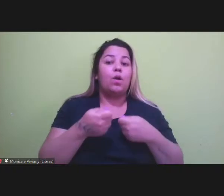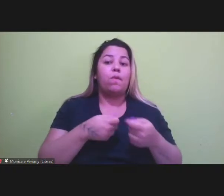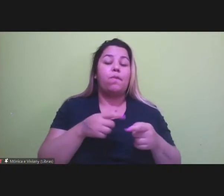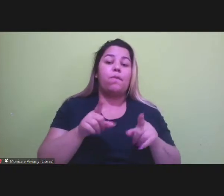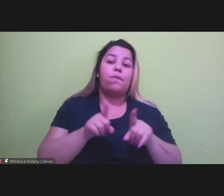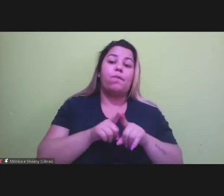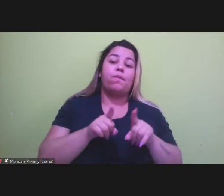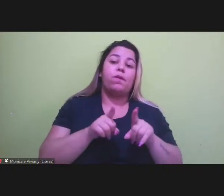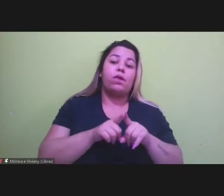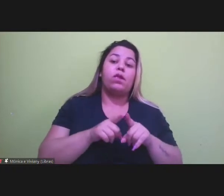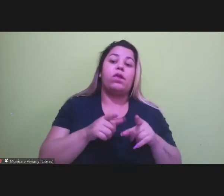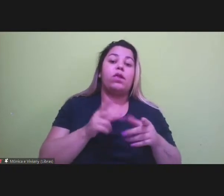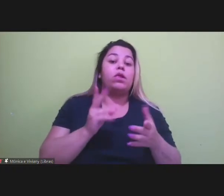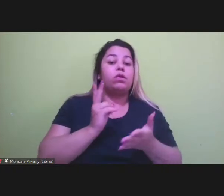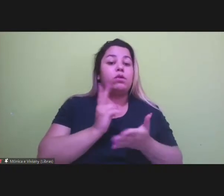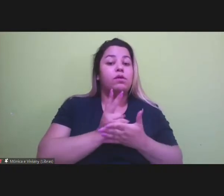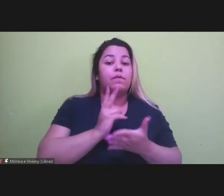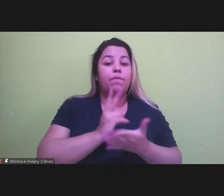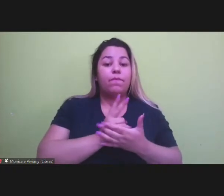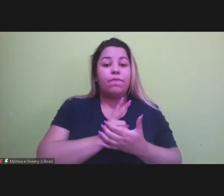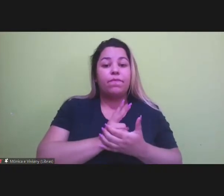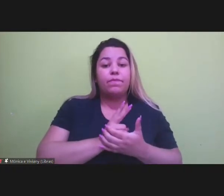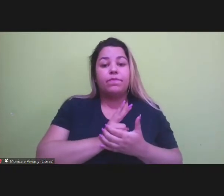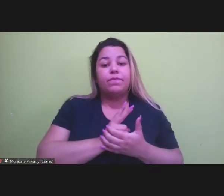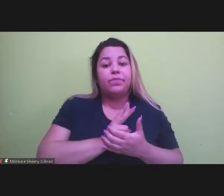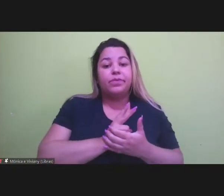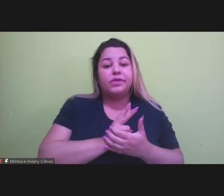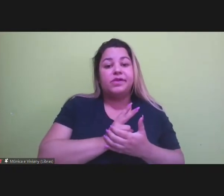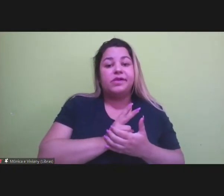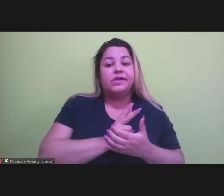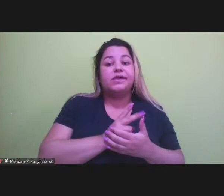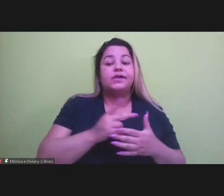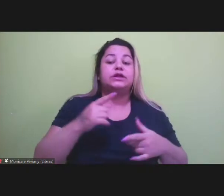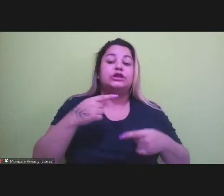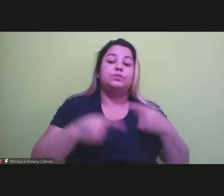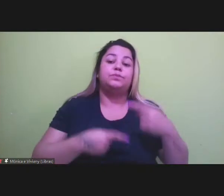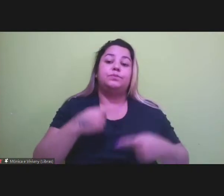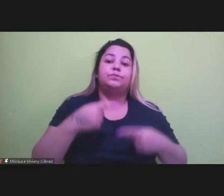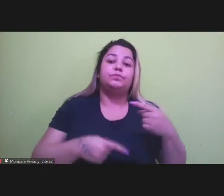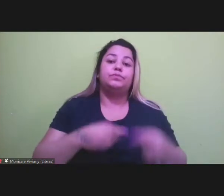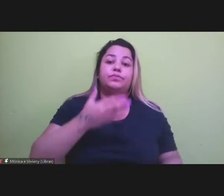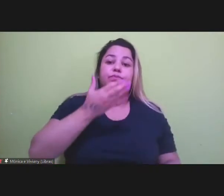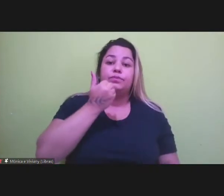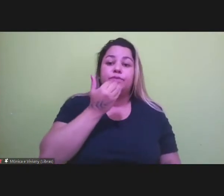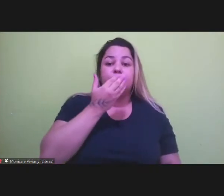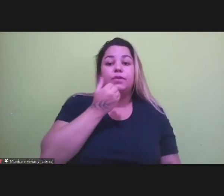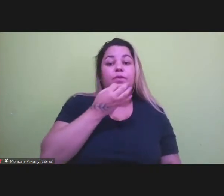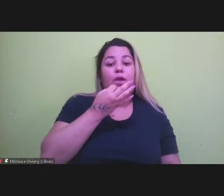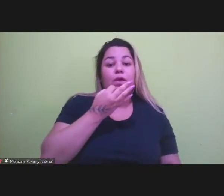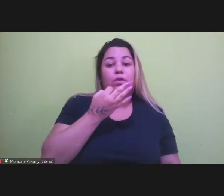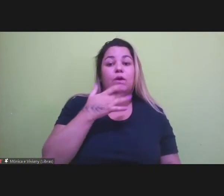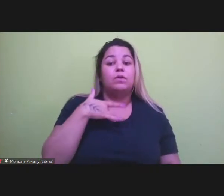this articulation for the environment of the discussion of food,